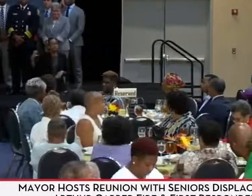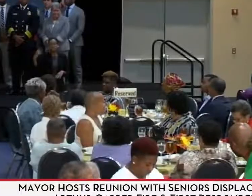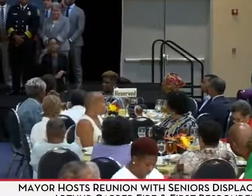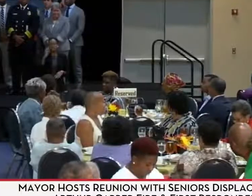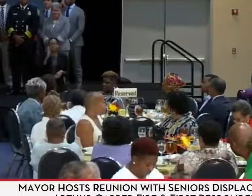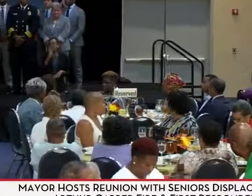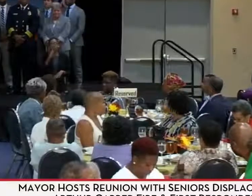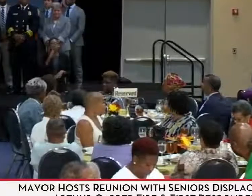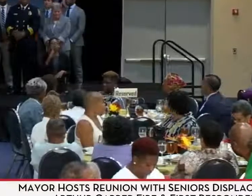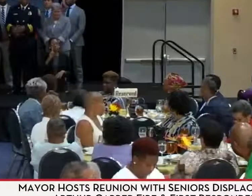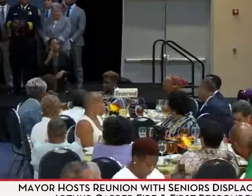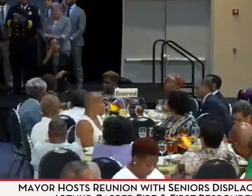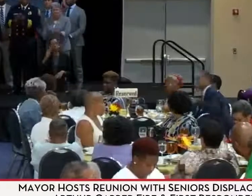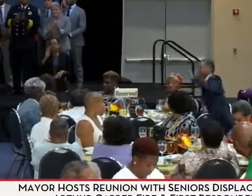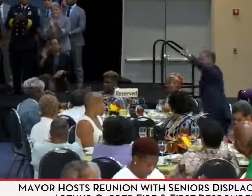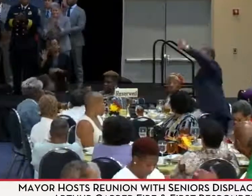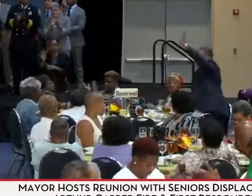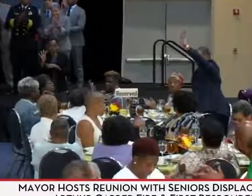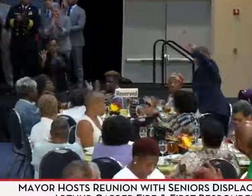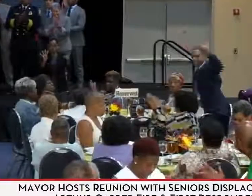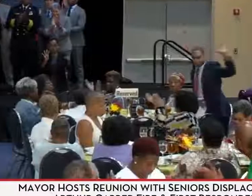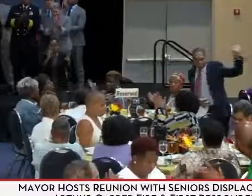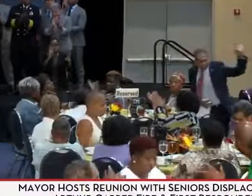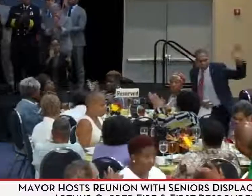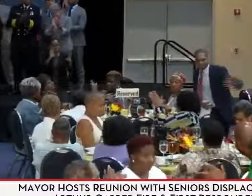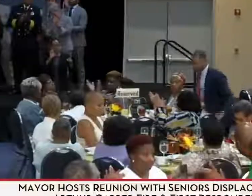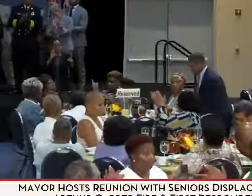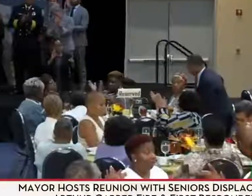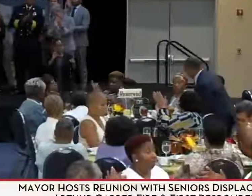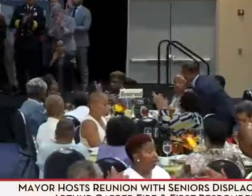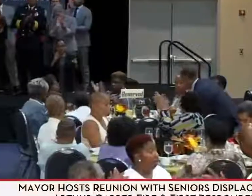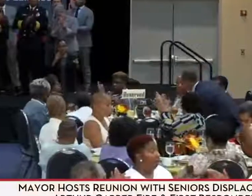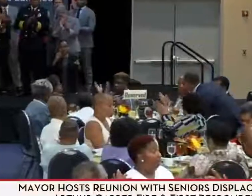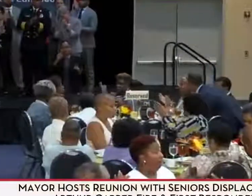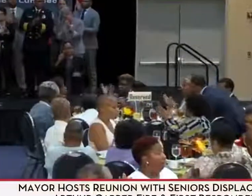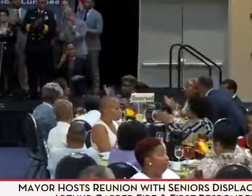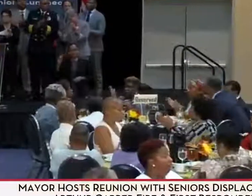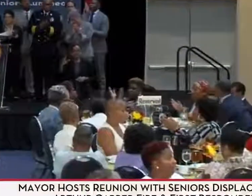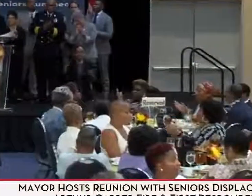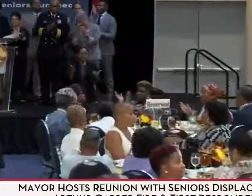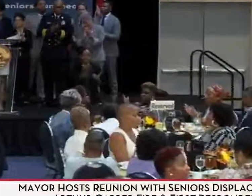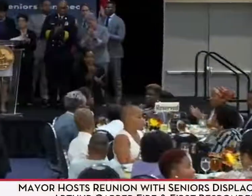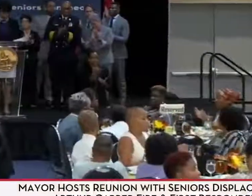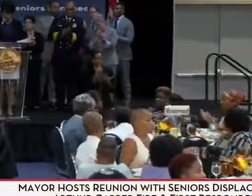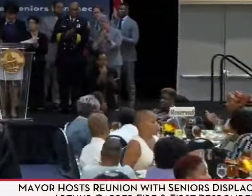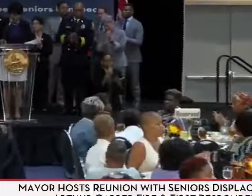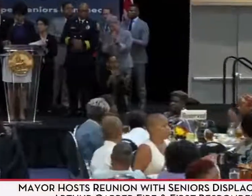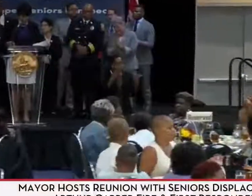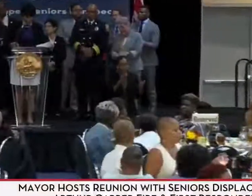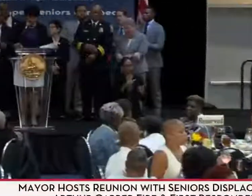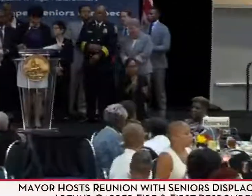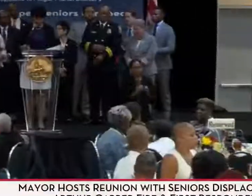4 council member, Brandon Todd, is here. Thank you for being here, Council Member Todd.